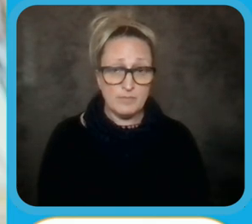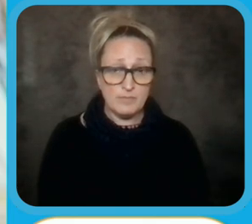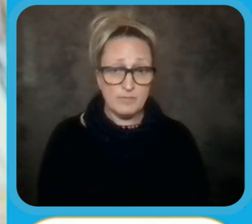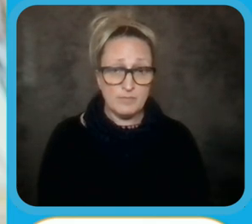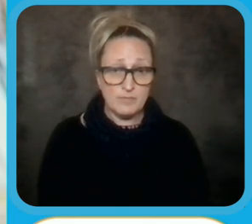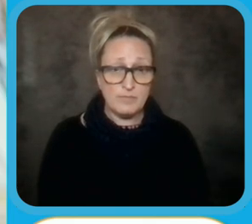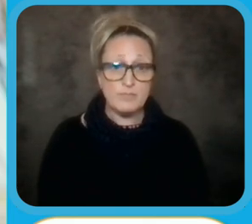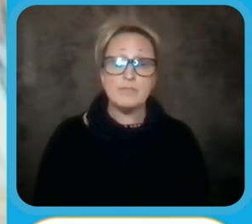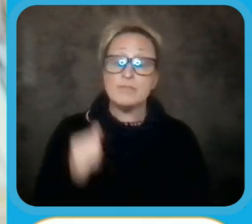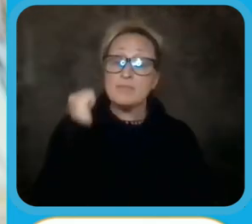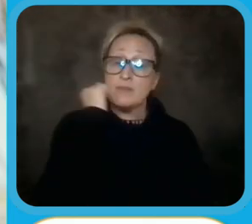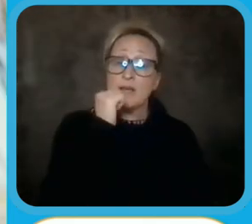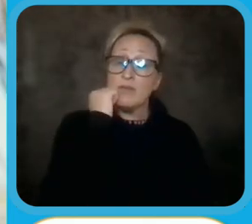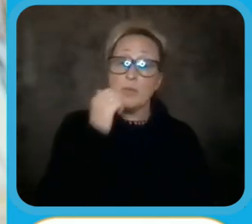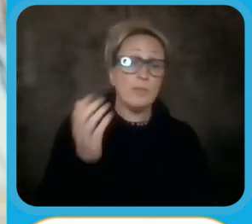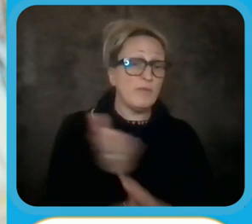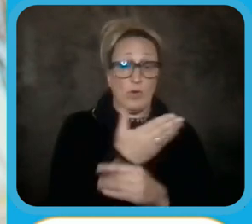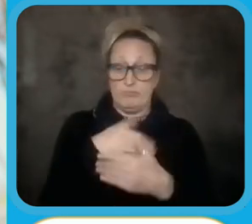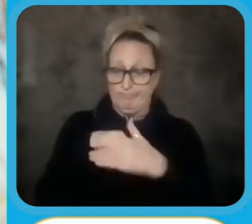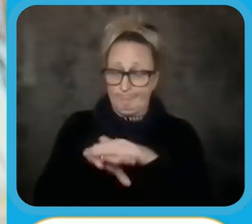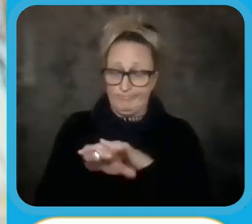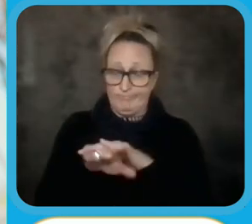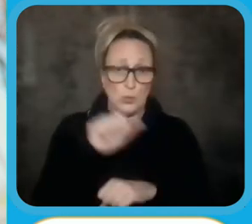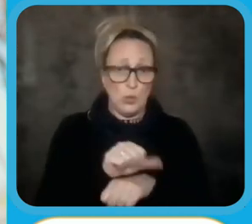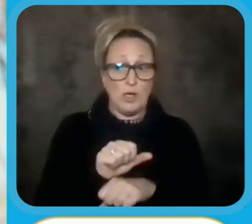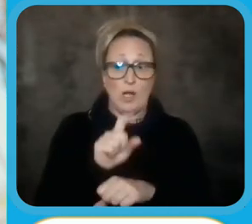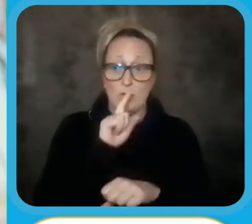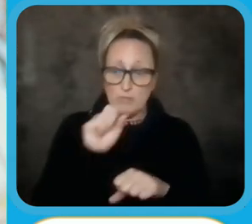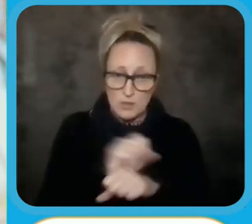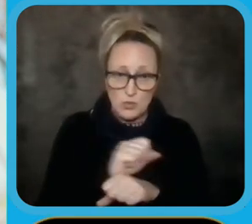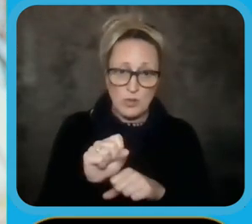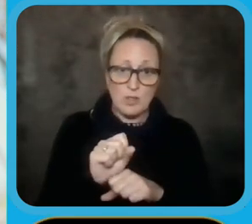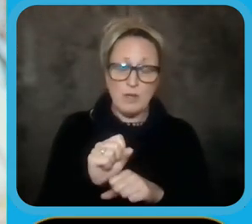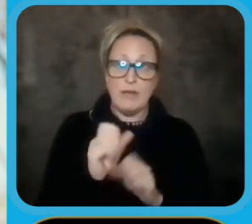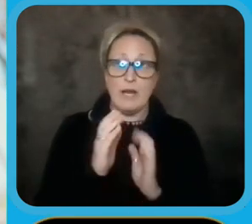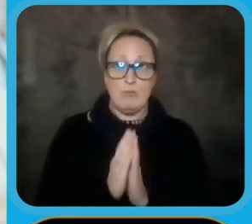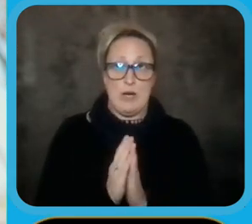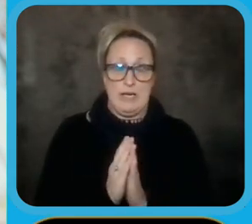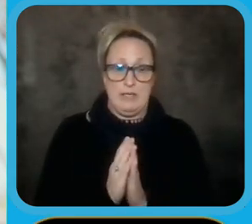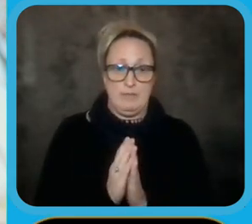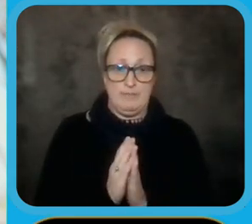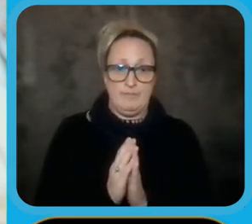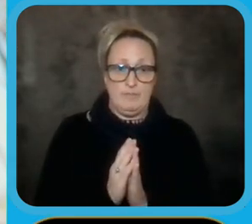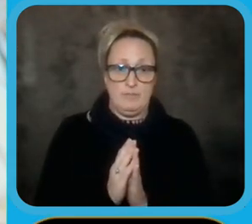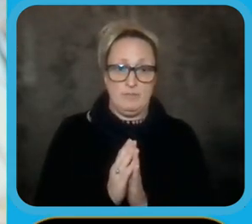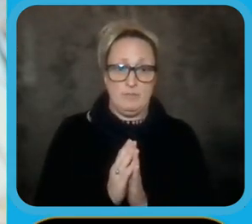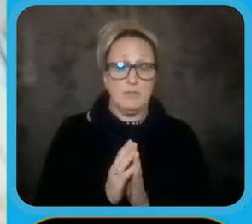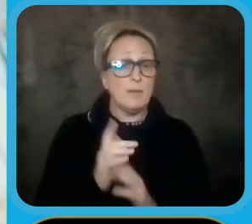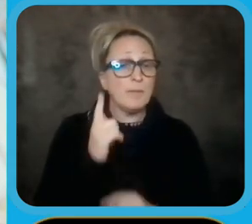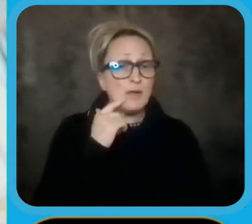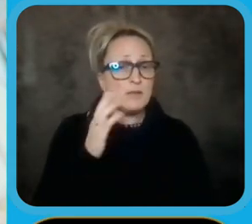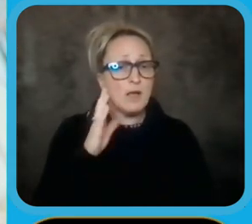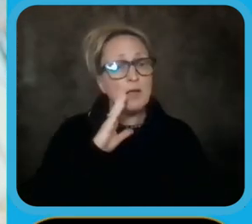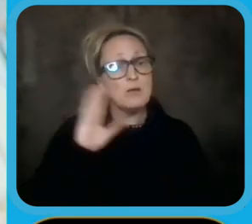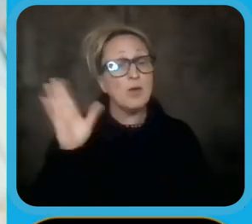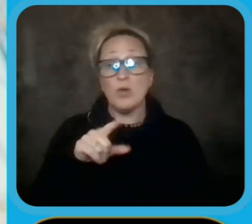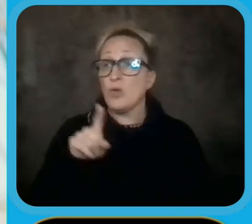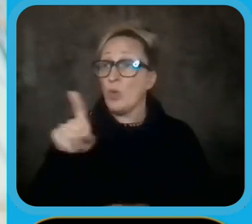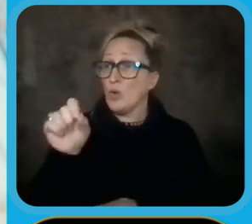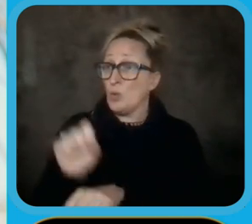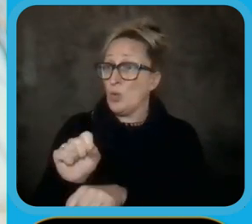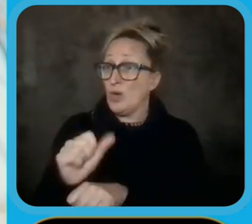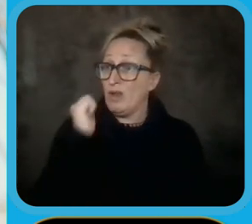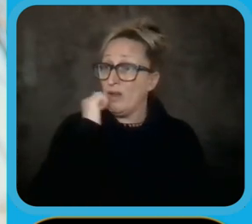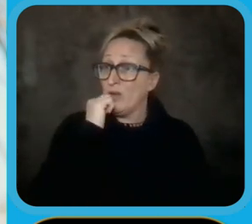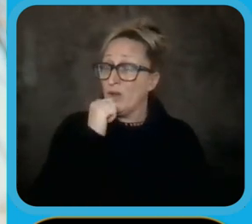Every day before going to work, I made sure that I said a prayer. Because I know by going to work every day, I